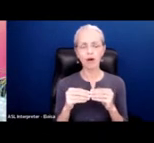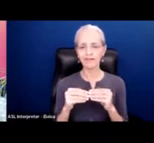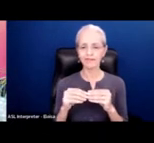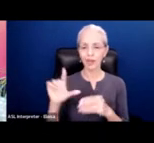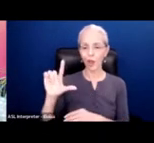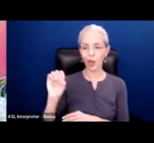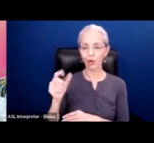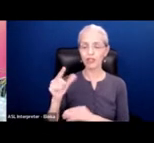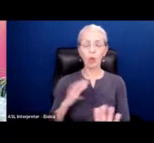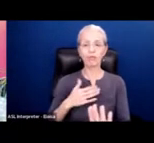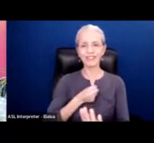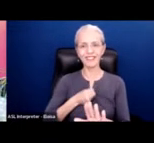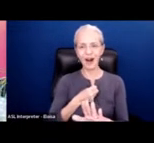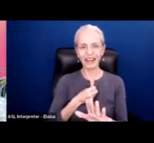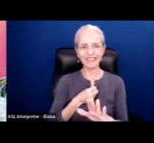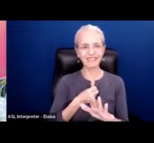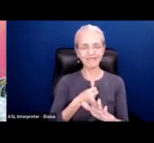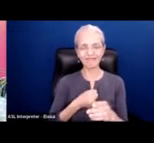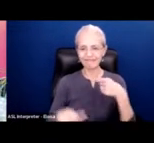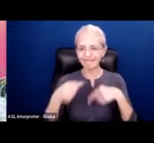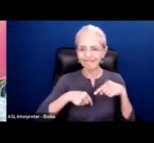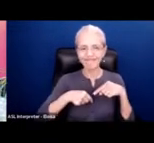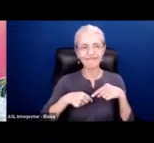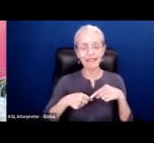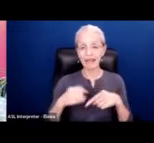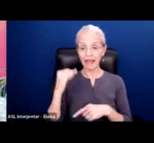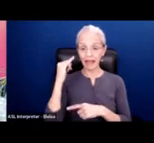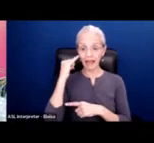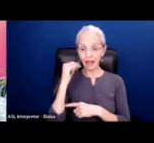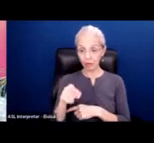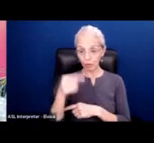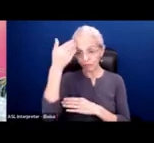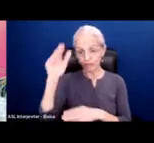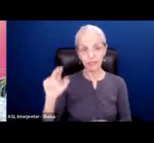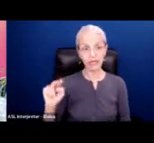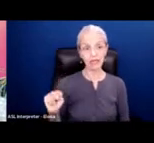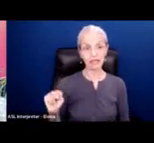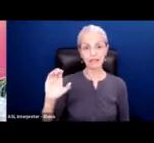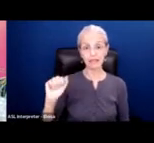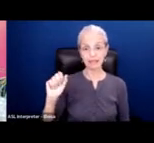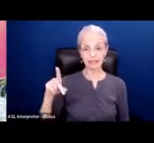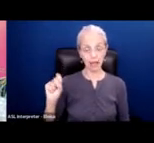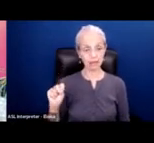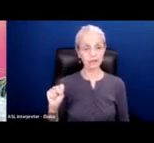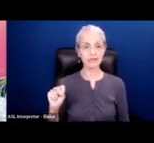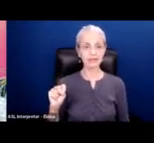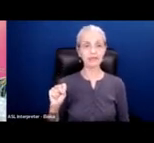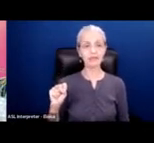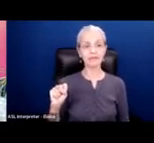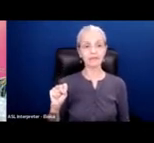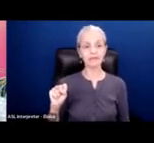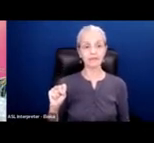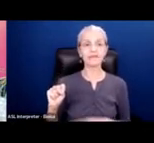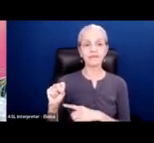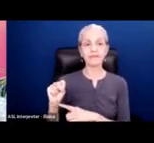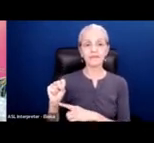logistics. Oh, I'm sorry. In case you are unfamiliar with NCAPS, the National Center on Advancing Person-Centered Practices